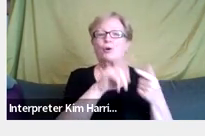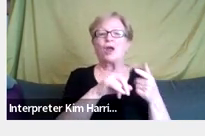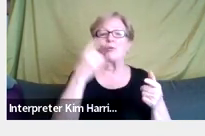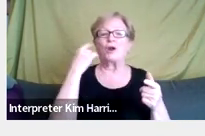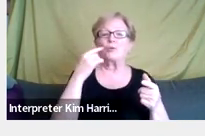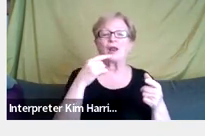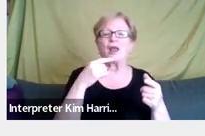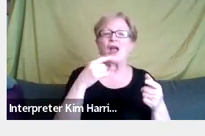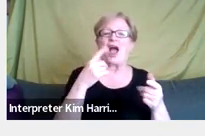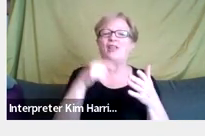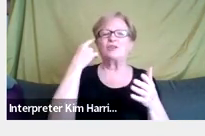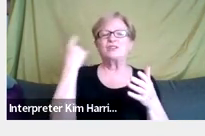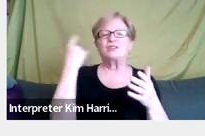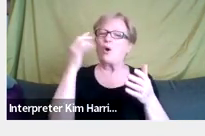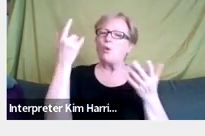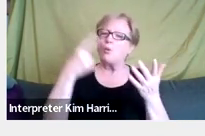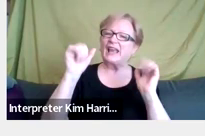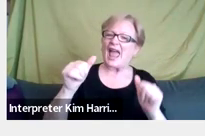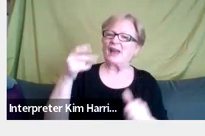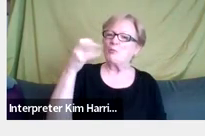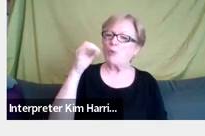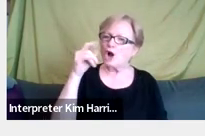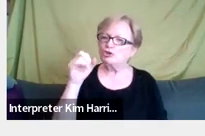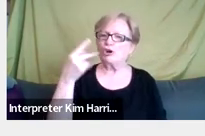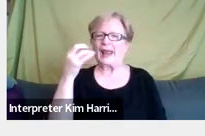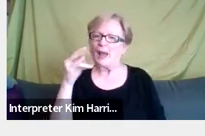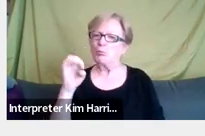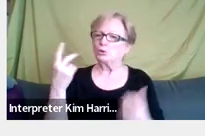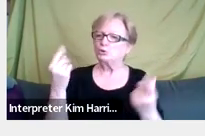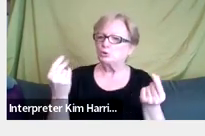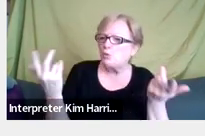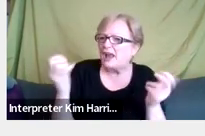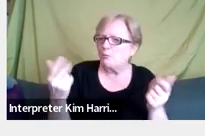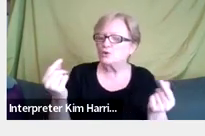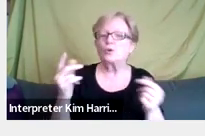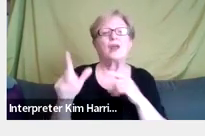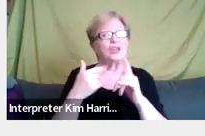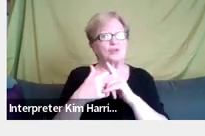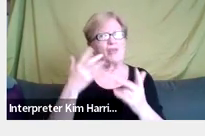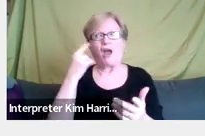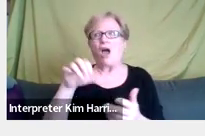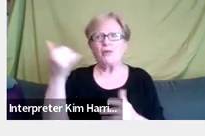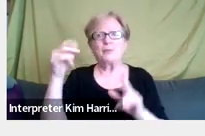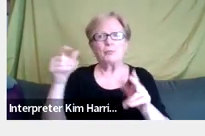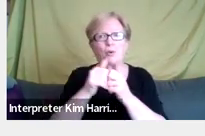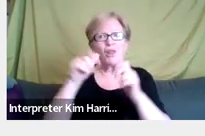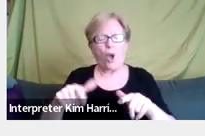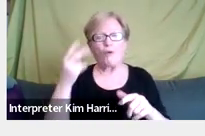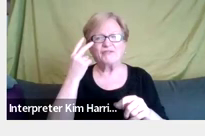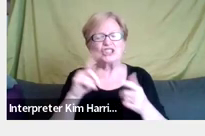could do, as I knew there was millions of people with low vision in the world who must also be struggling with this. So